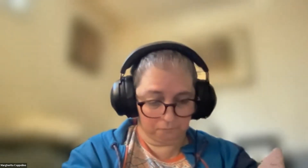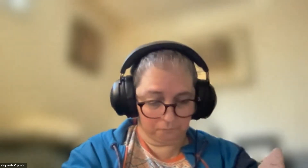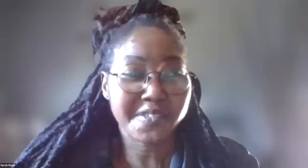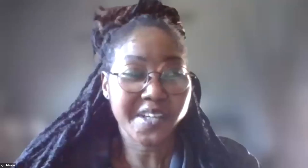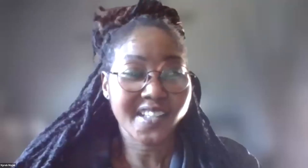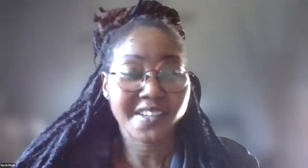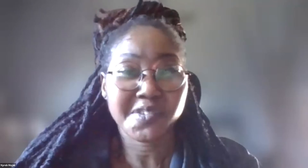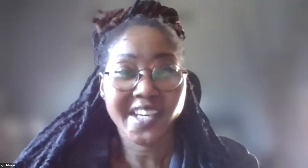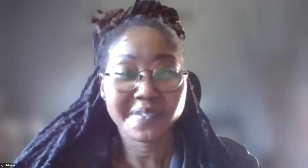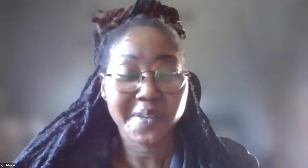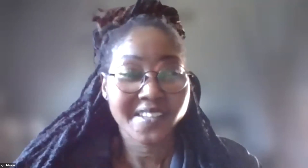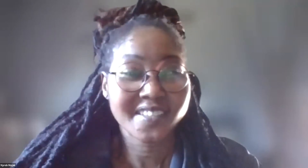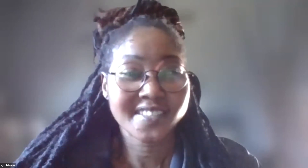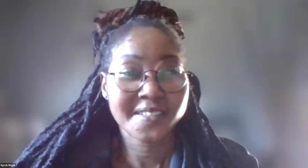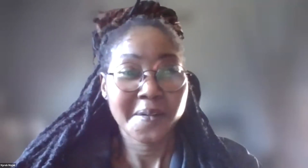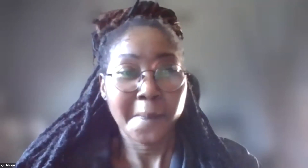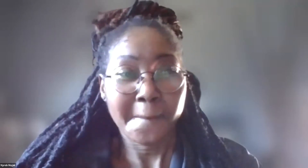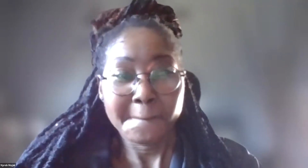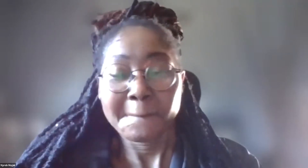Good morning, everyone. Can everyone hear me?